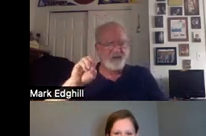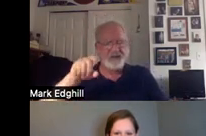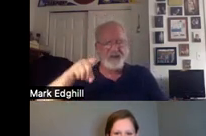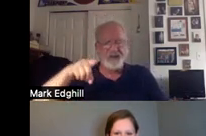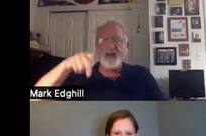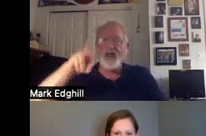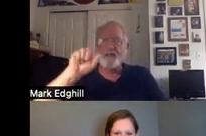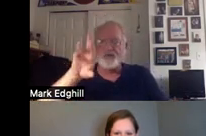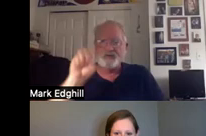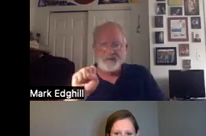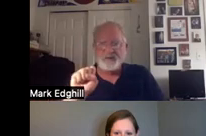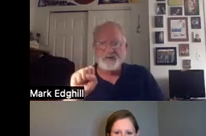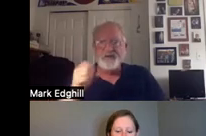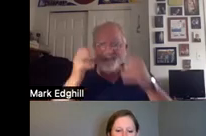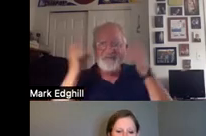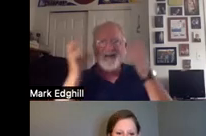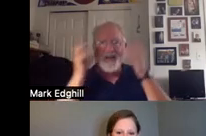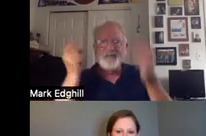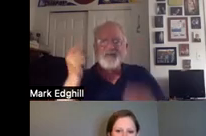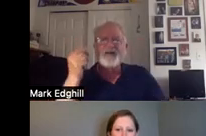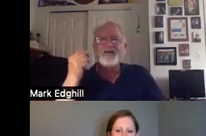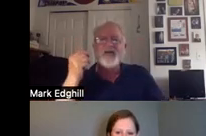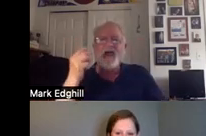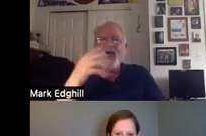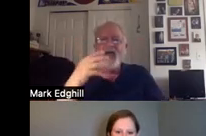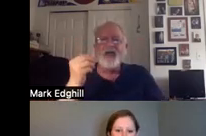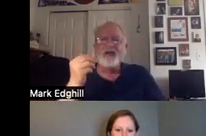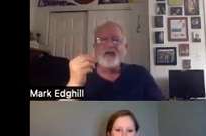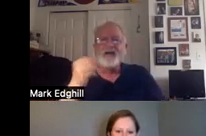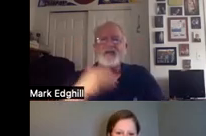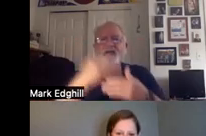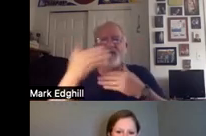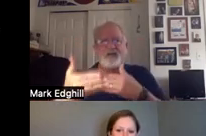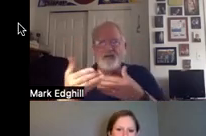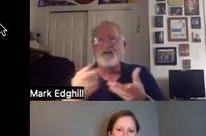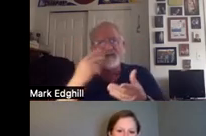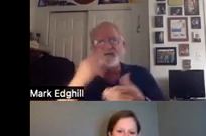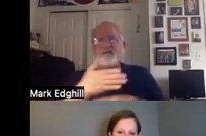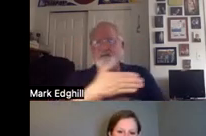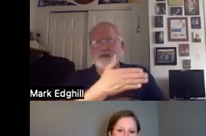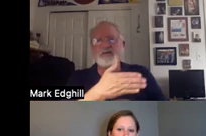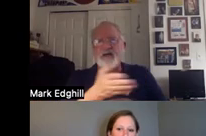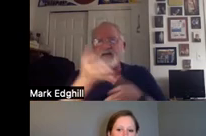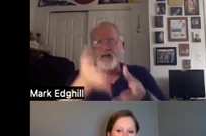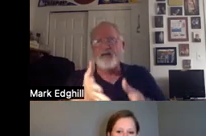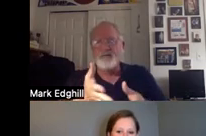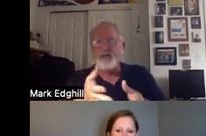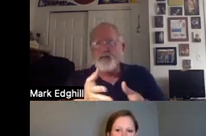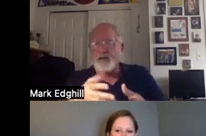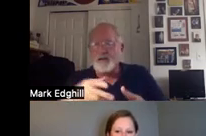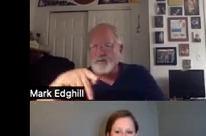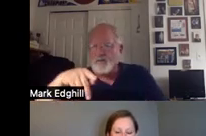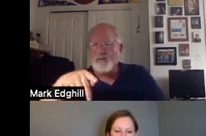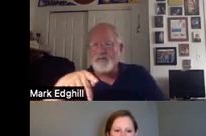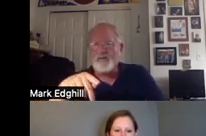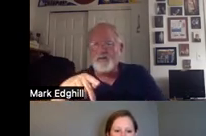it? Leopards. Those ones are leopards. And of course, then you see the fish. And of course, then you see the